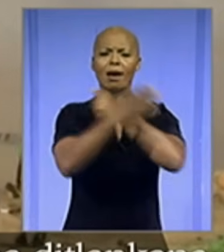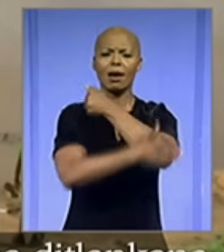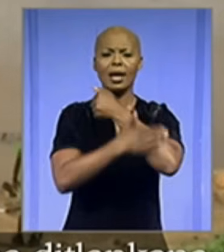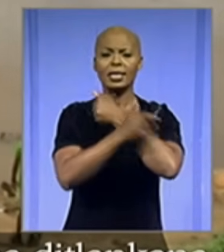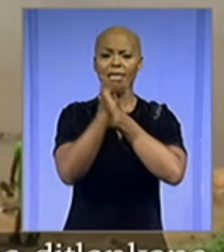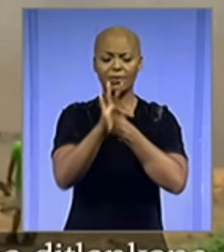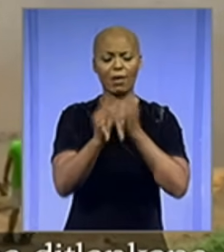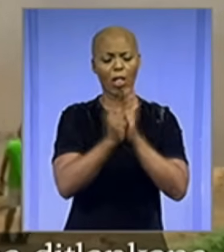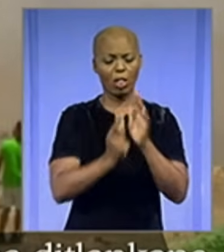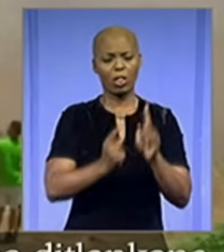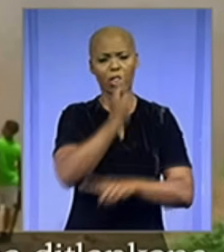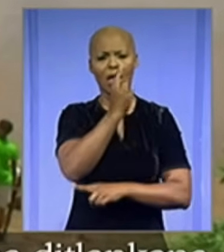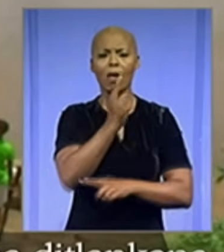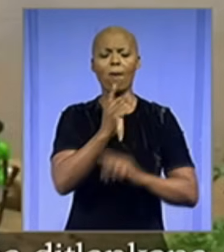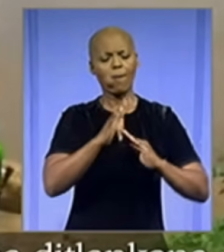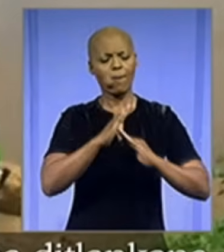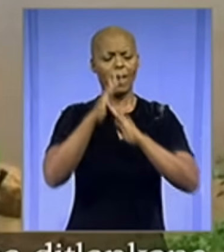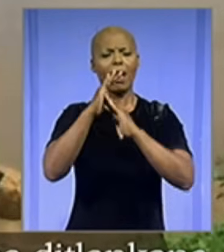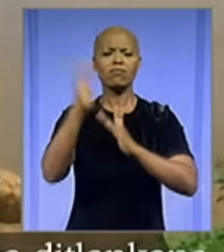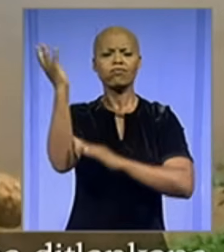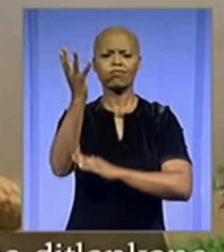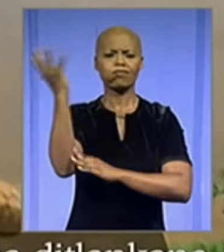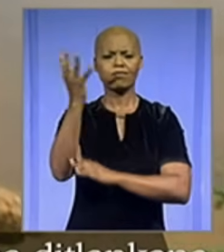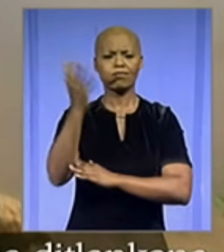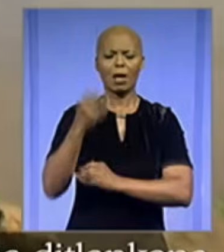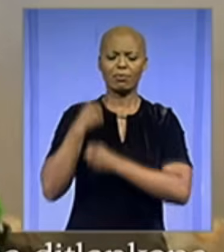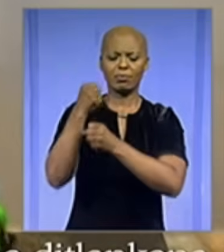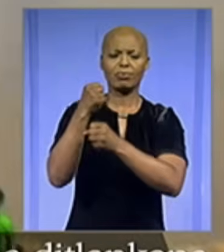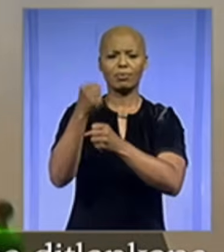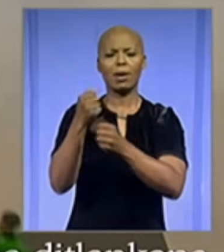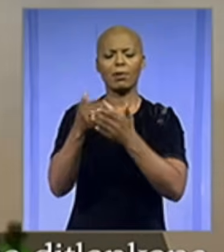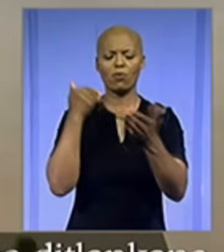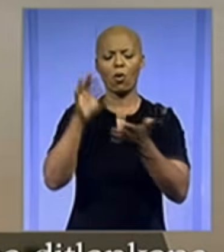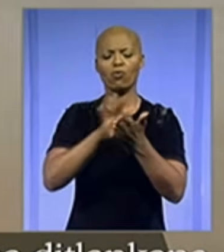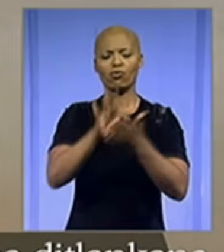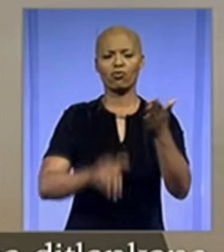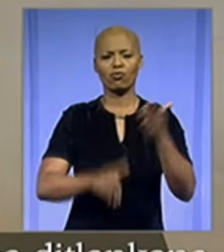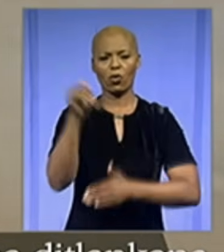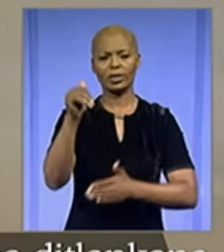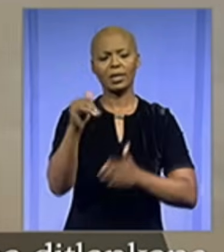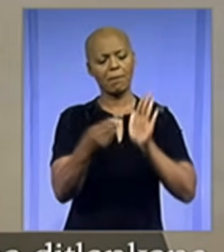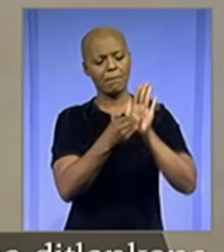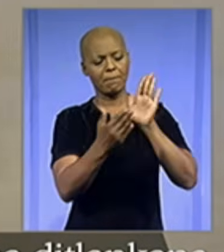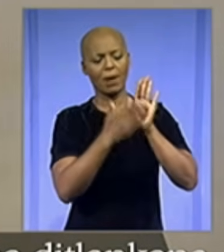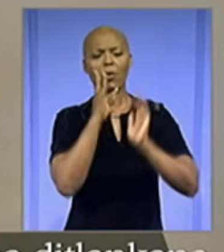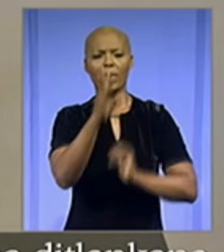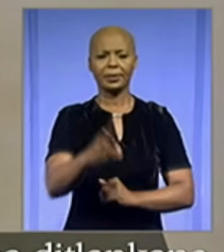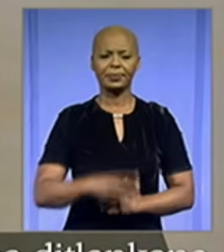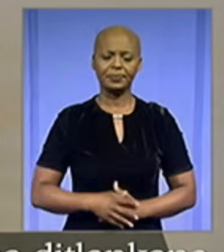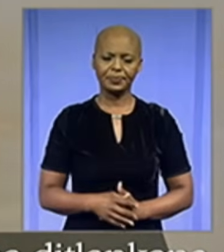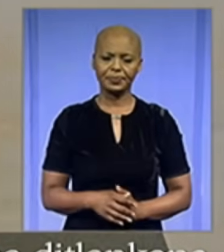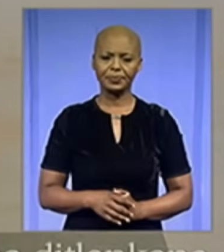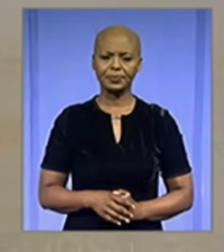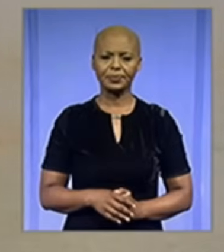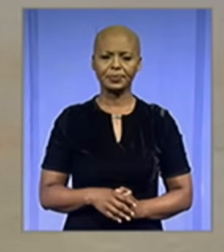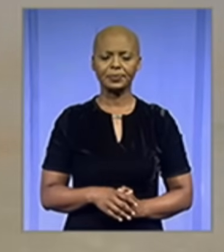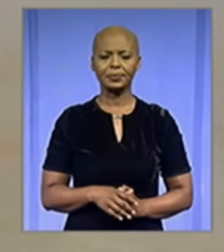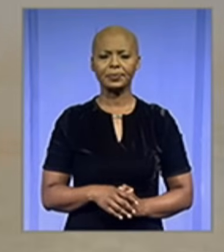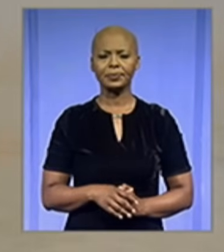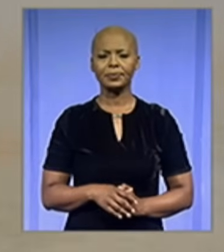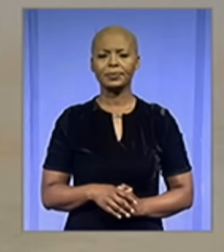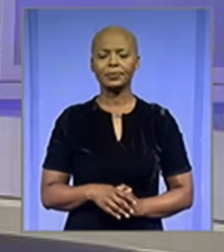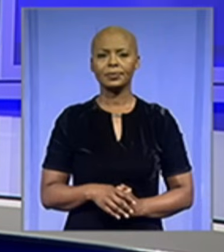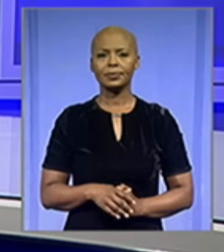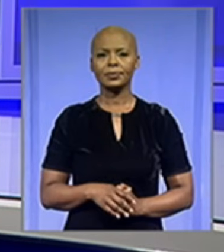ya ditlhogo mo lekwalong la one la maitlamo pele ga ditlhopho. Ke Katlego wa dikgang tsa SABC Malala Drift.